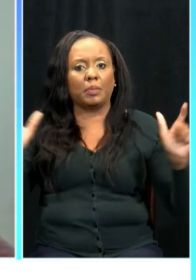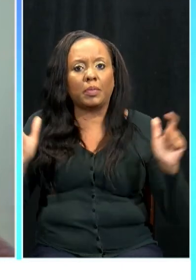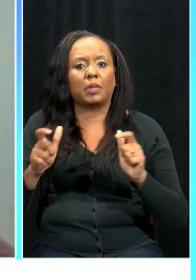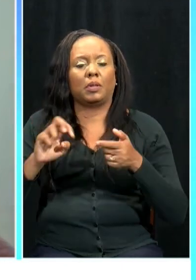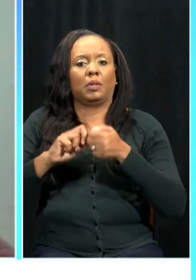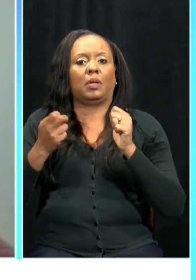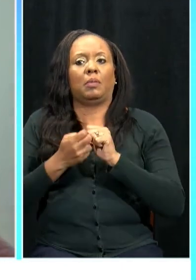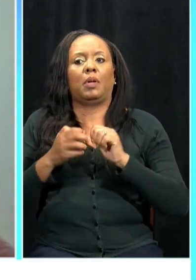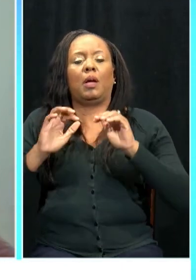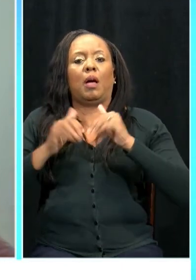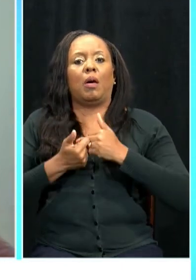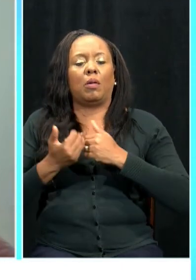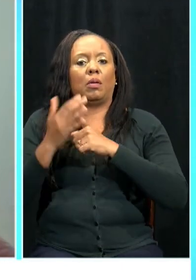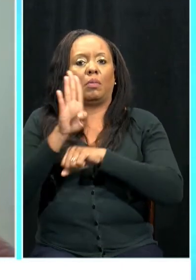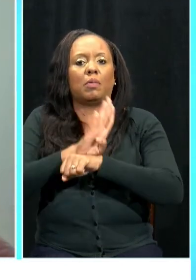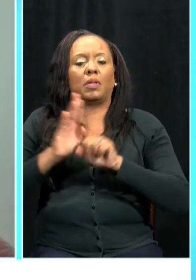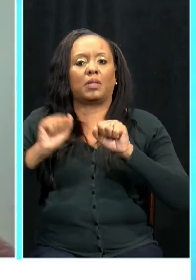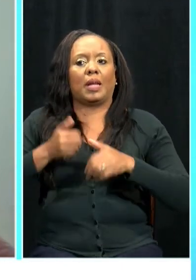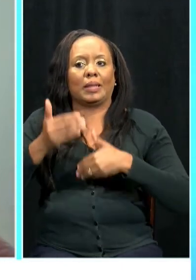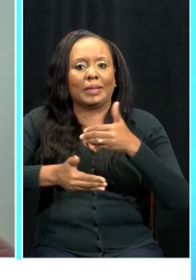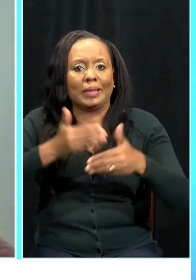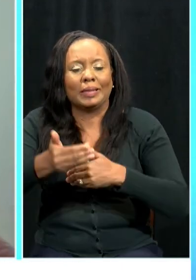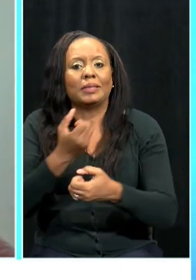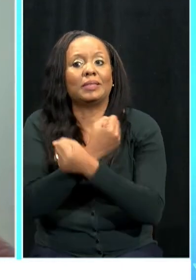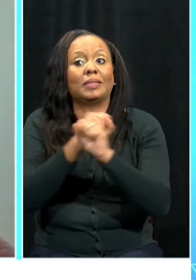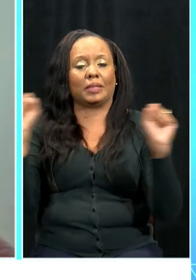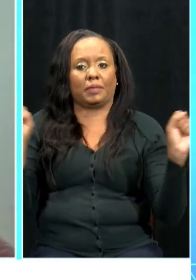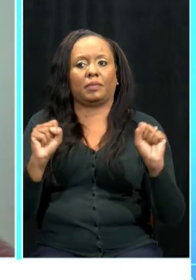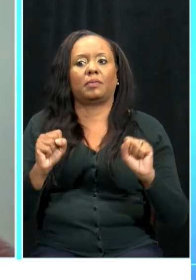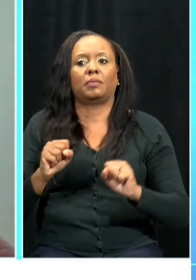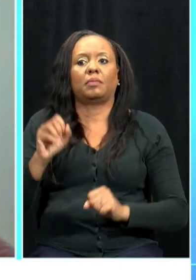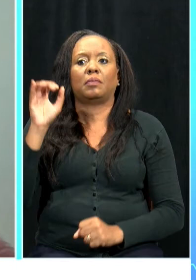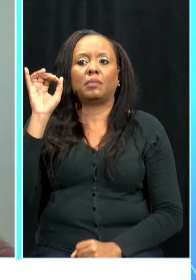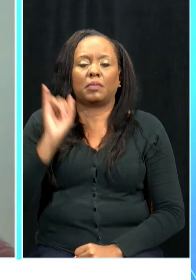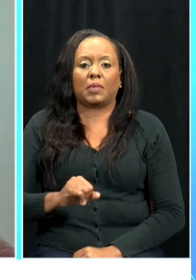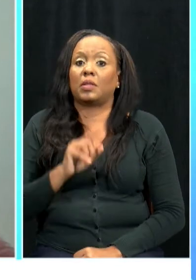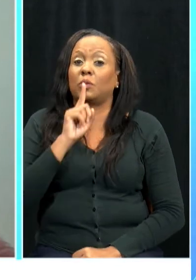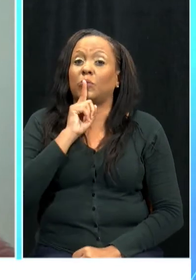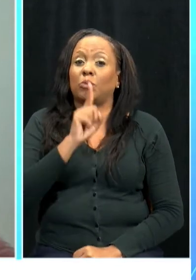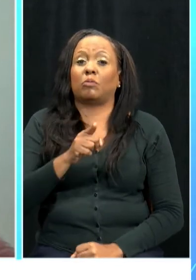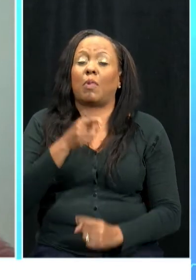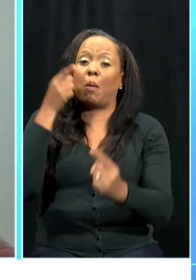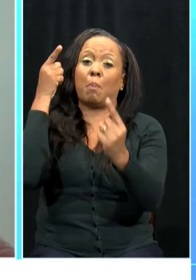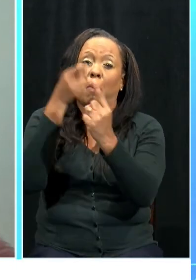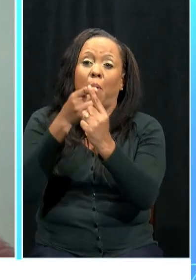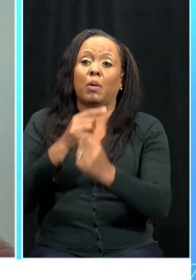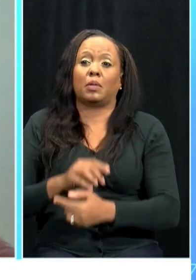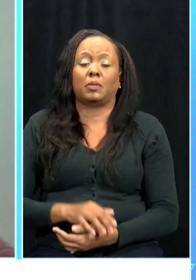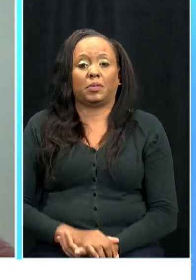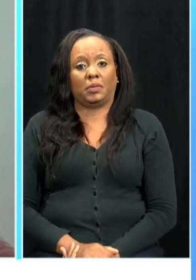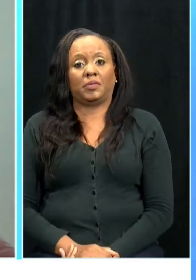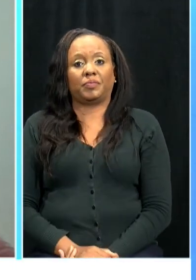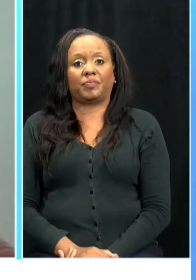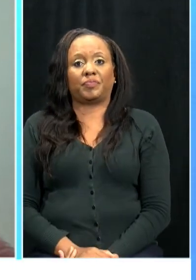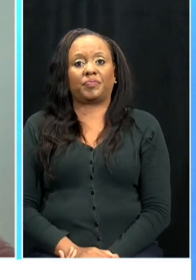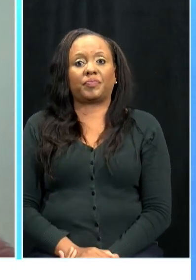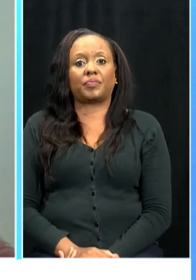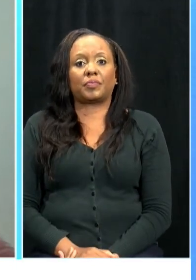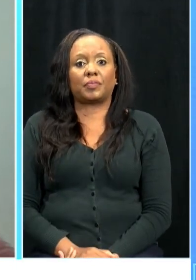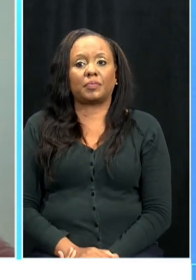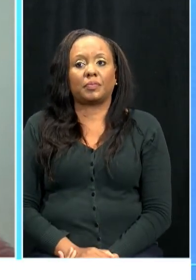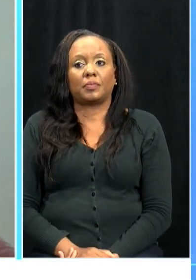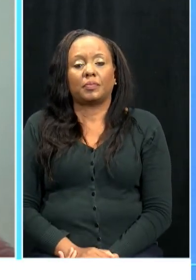forward safely. And I think that is what it's going to come down to, is the Prime Minister is asking for a